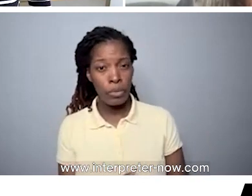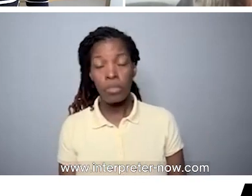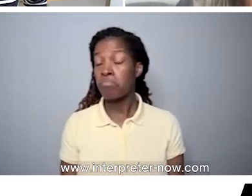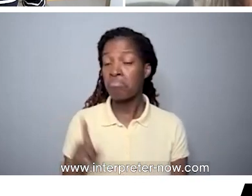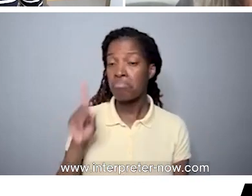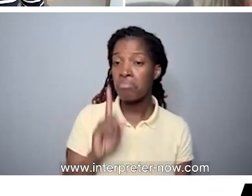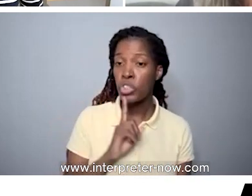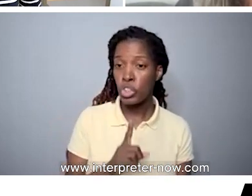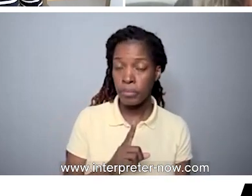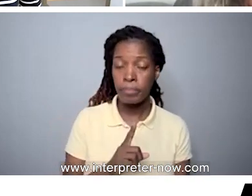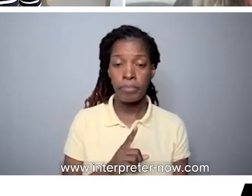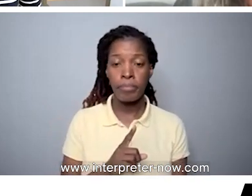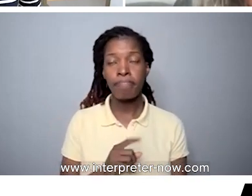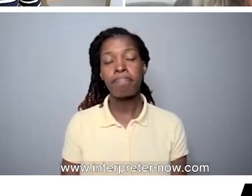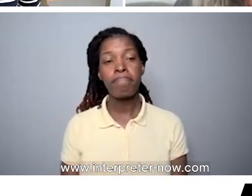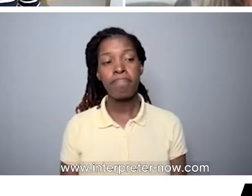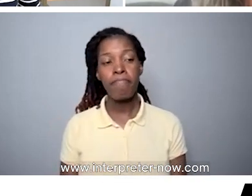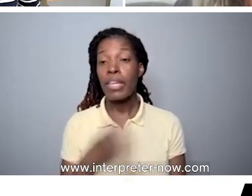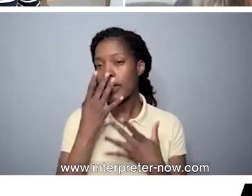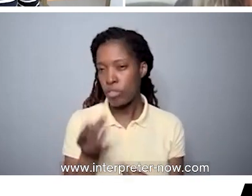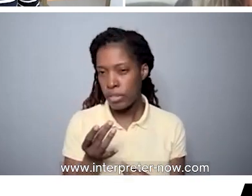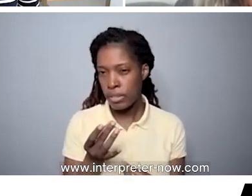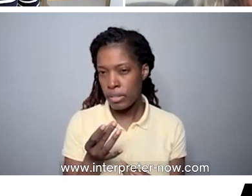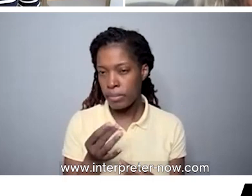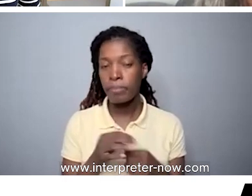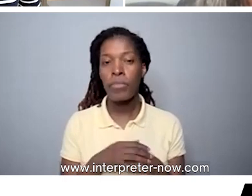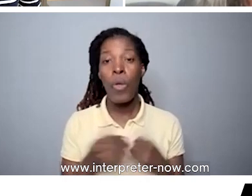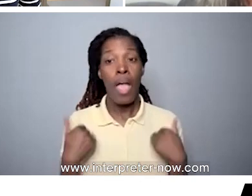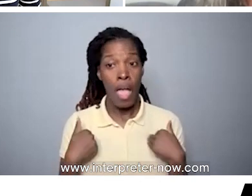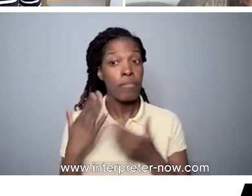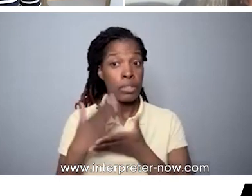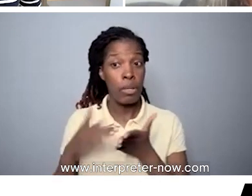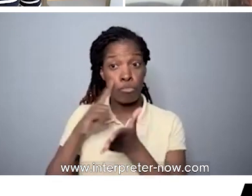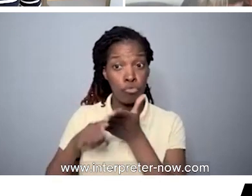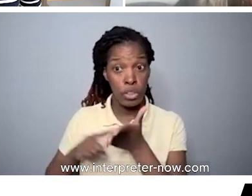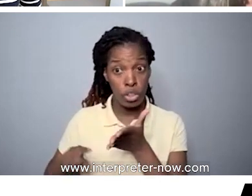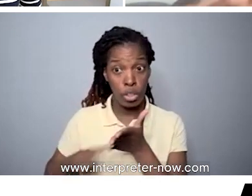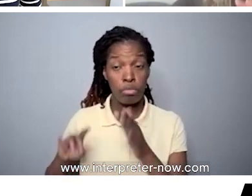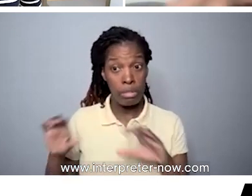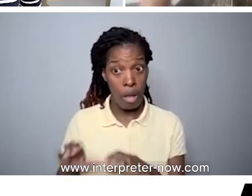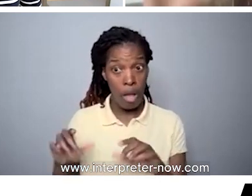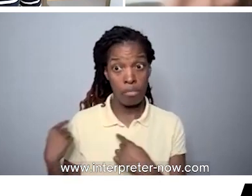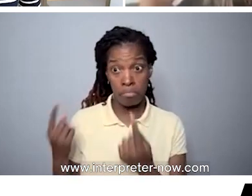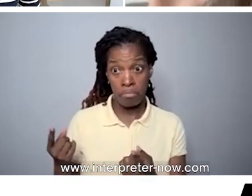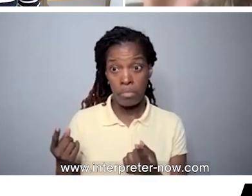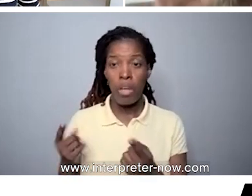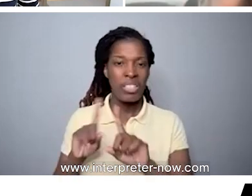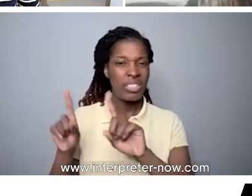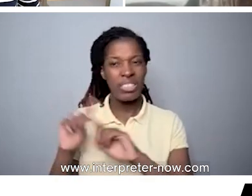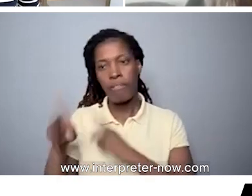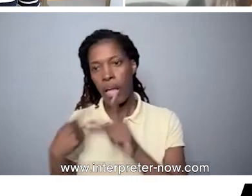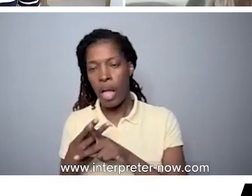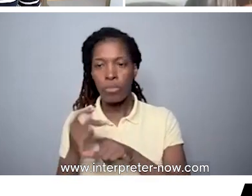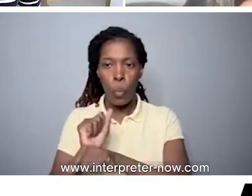it's interesting. So there is research that has been done on all manner of kind of workplace culture